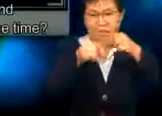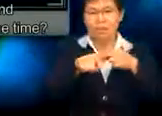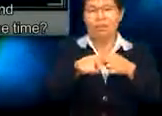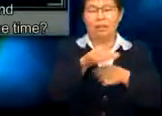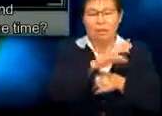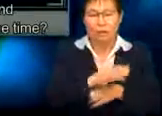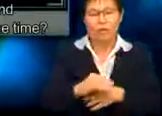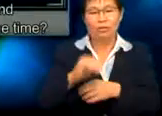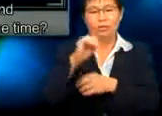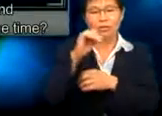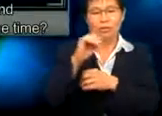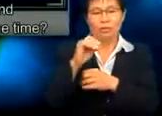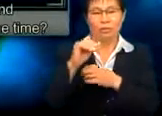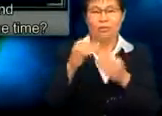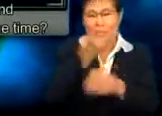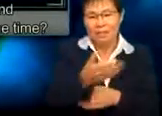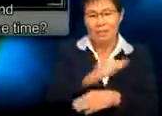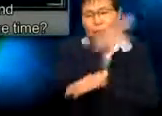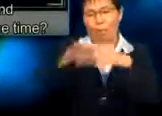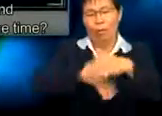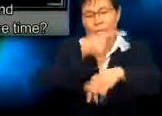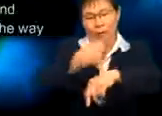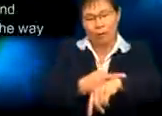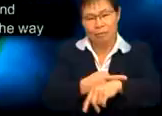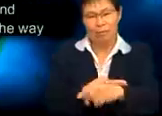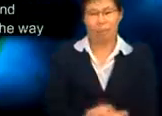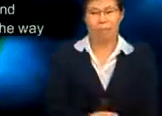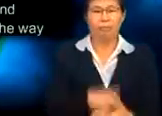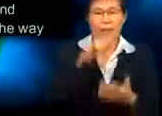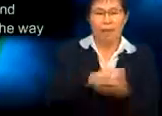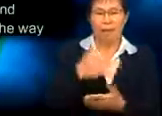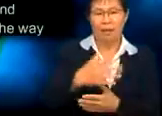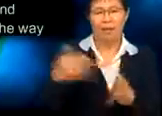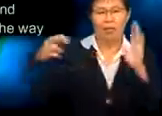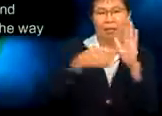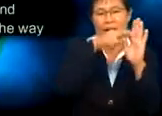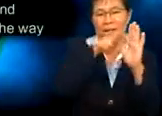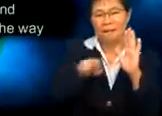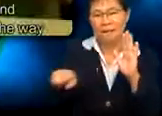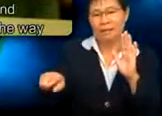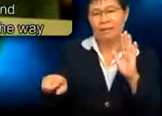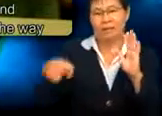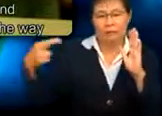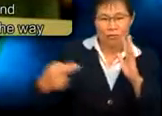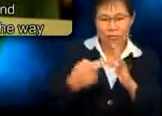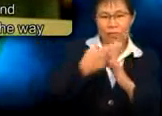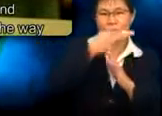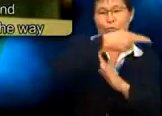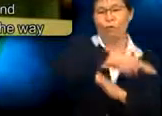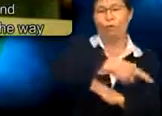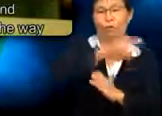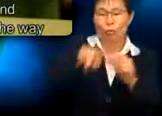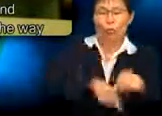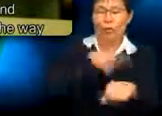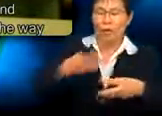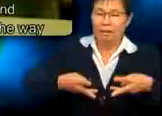Transparent and translucent things all the time, that it gets reflected and reflected